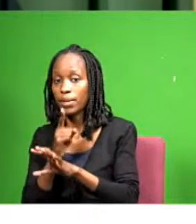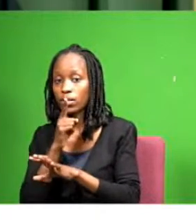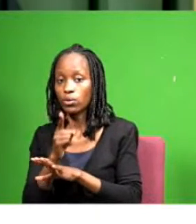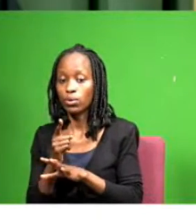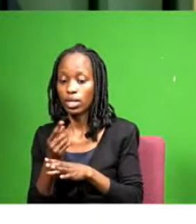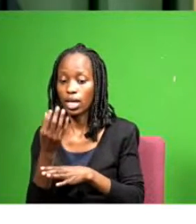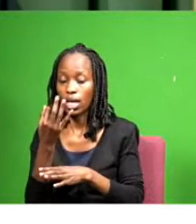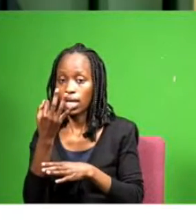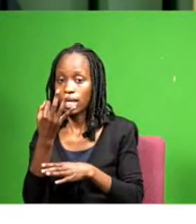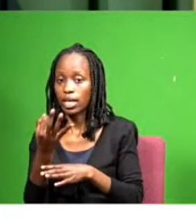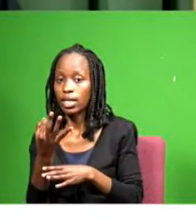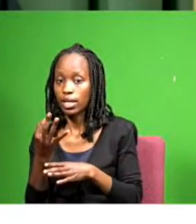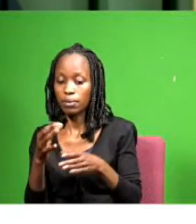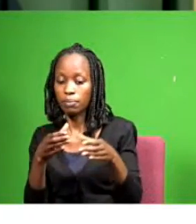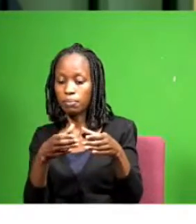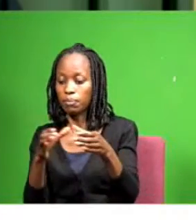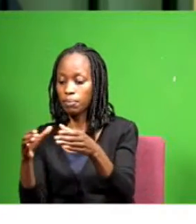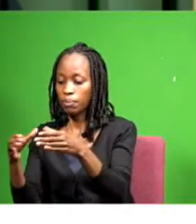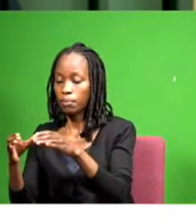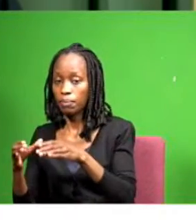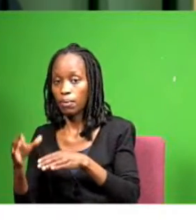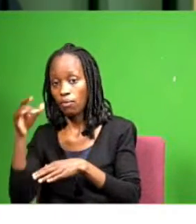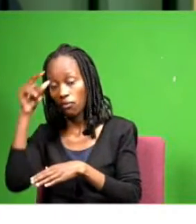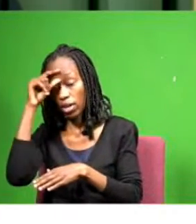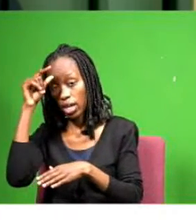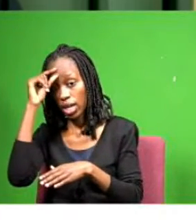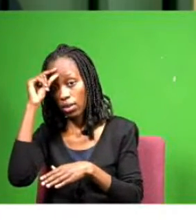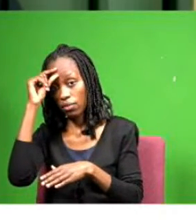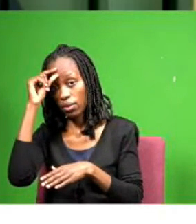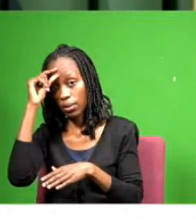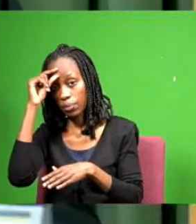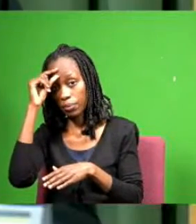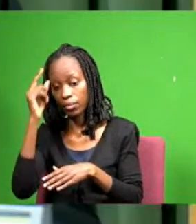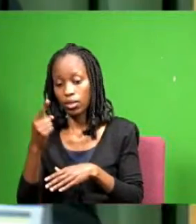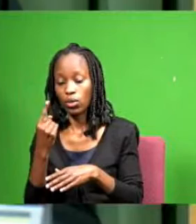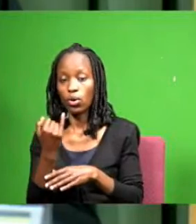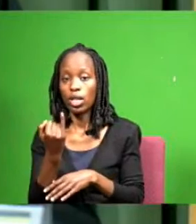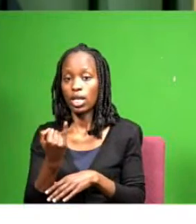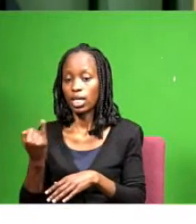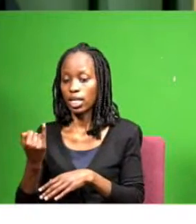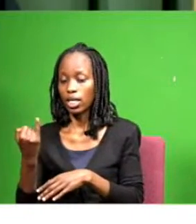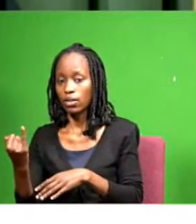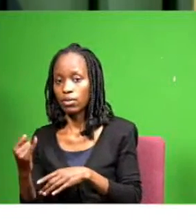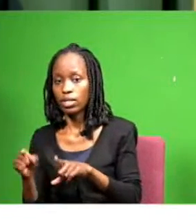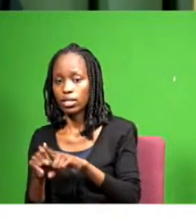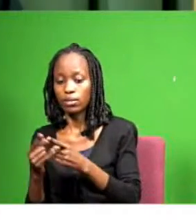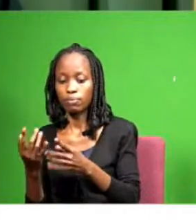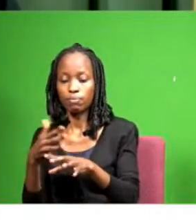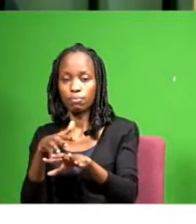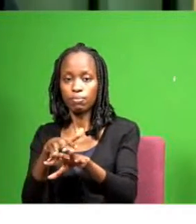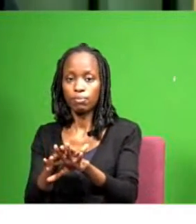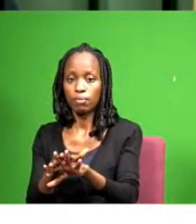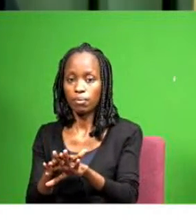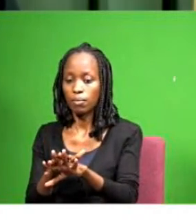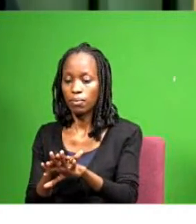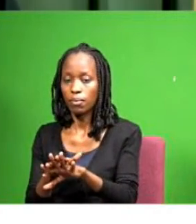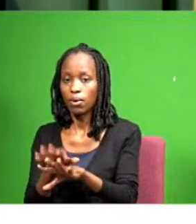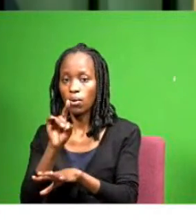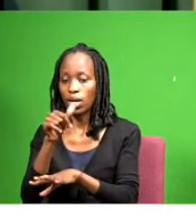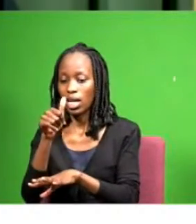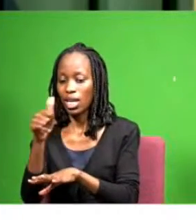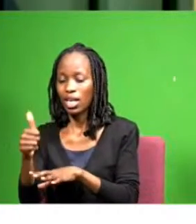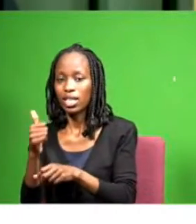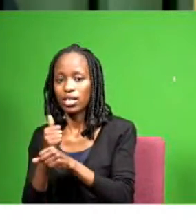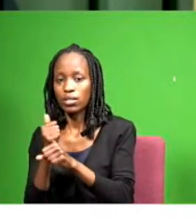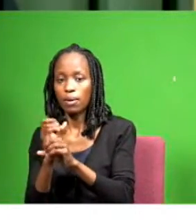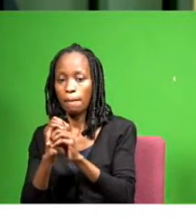three broad arms of government remain distinct from each other and do not encroach upon each other's functions,